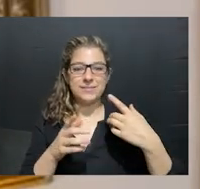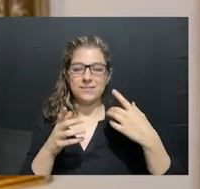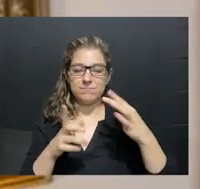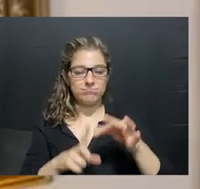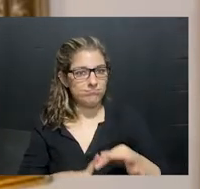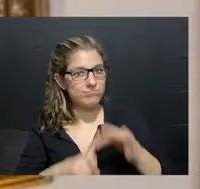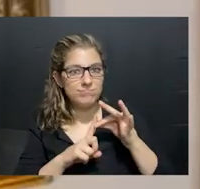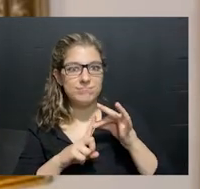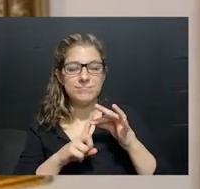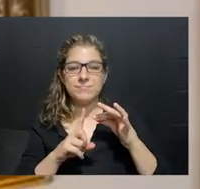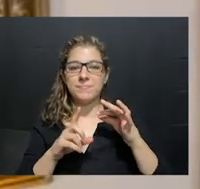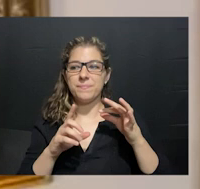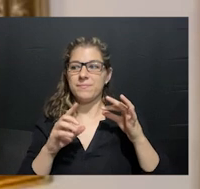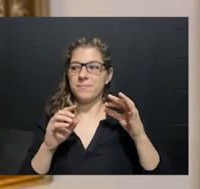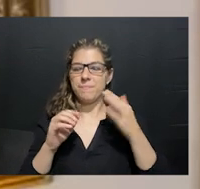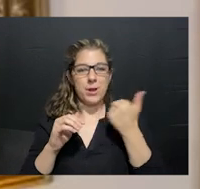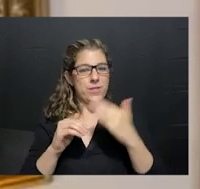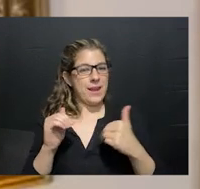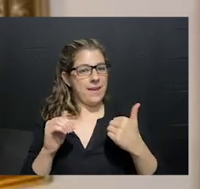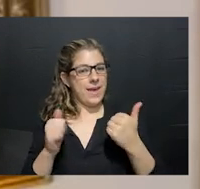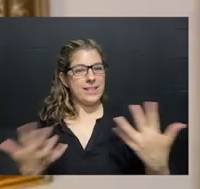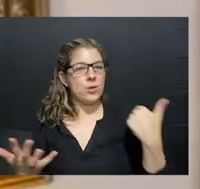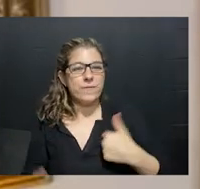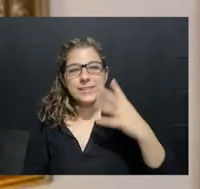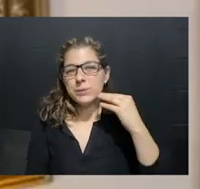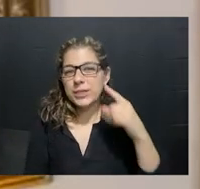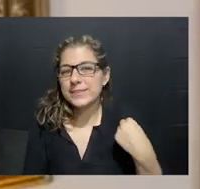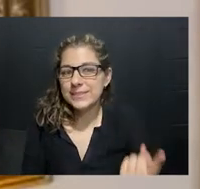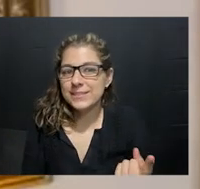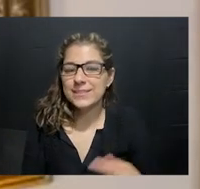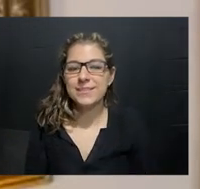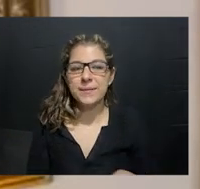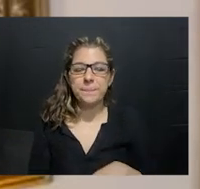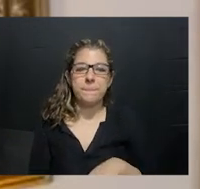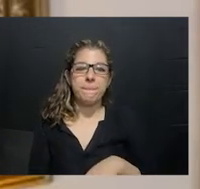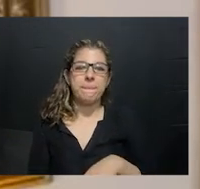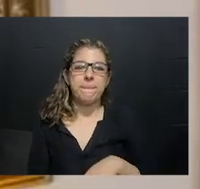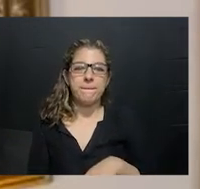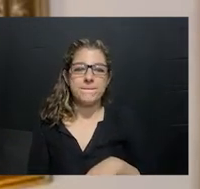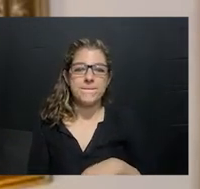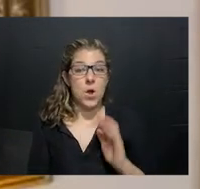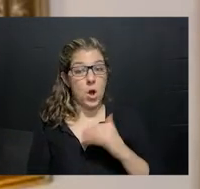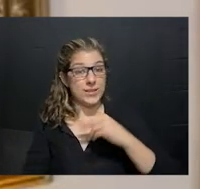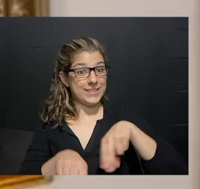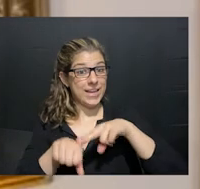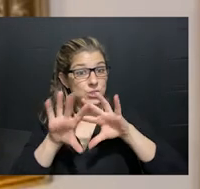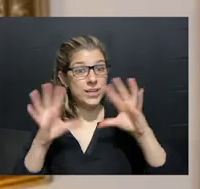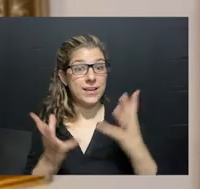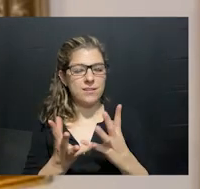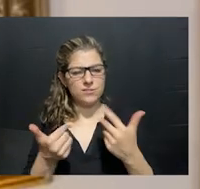unlike any time that any of us have ever experienced. And our nation has